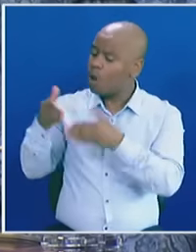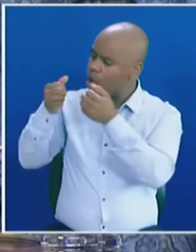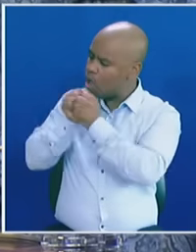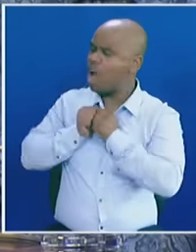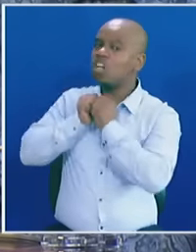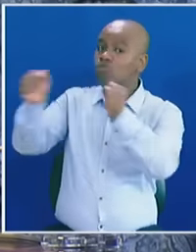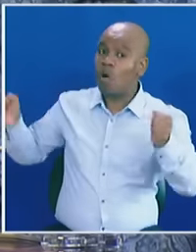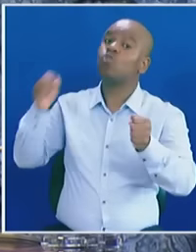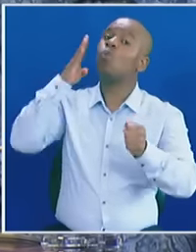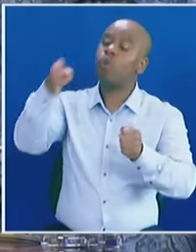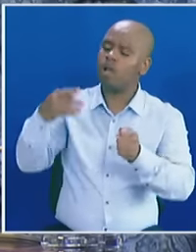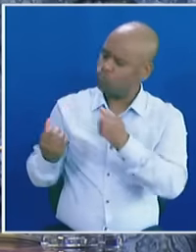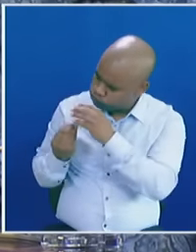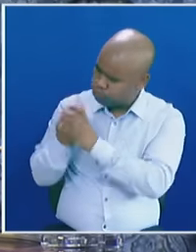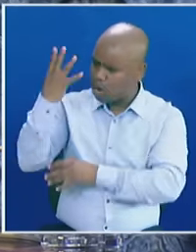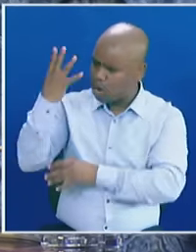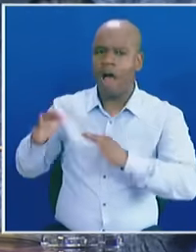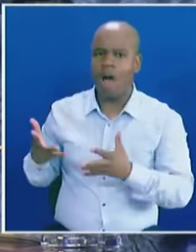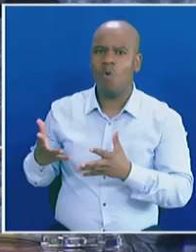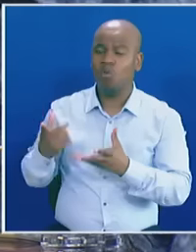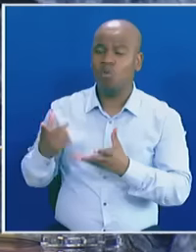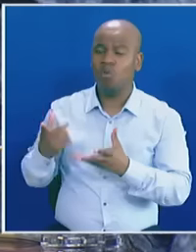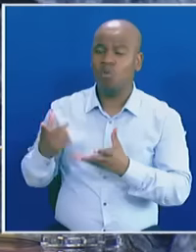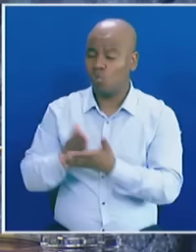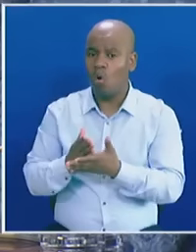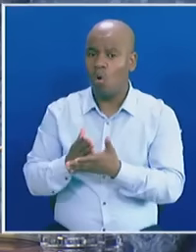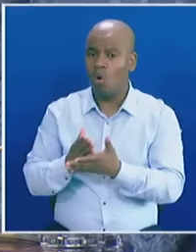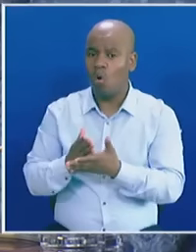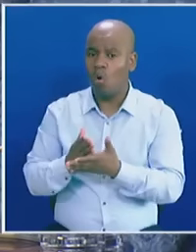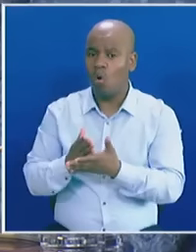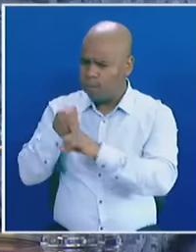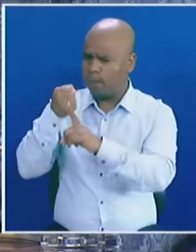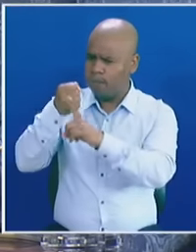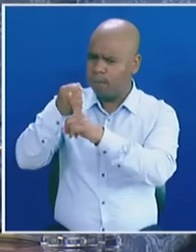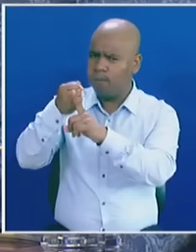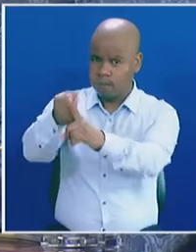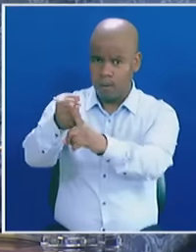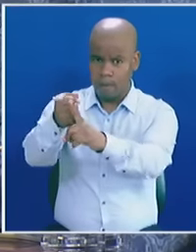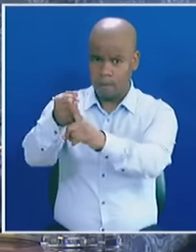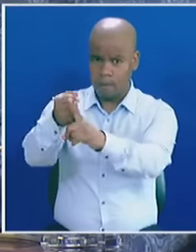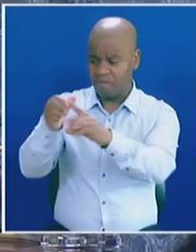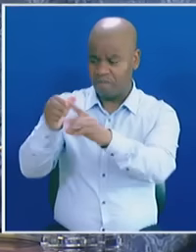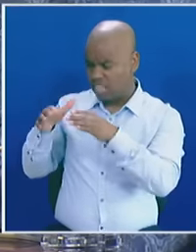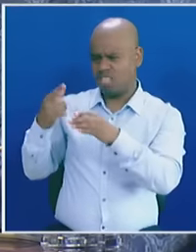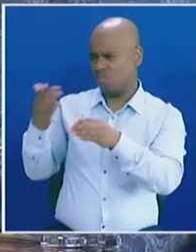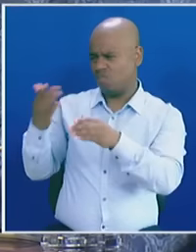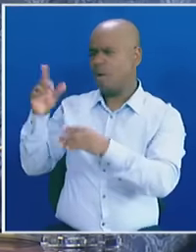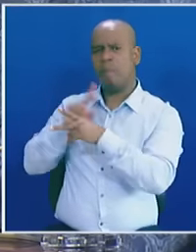come to replace that which the ANC sought to undo. And we